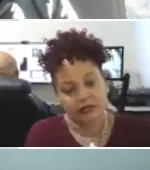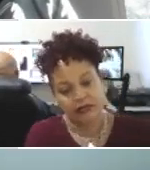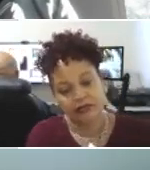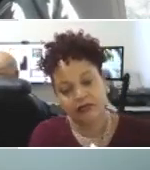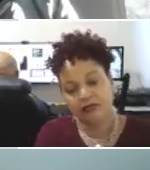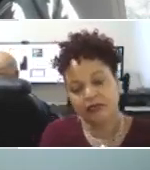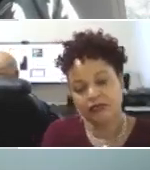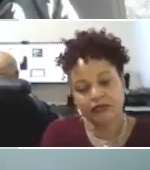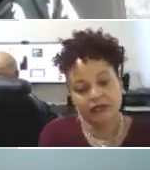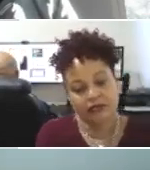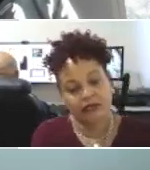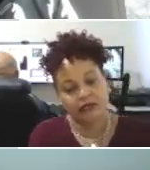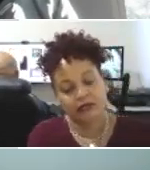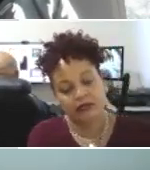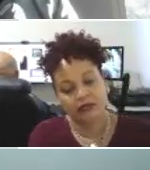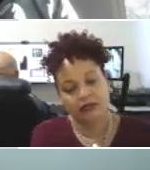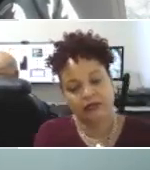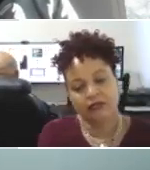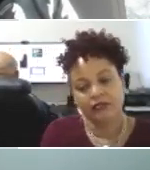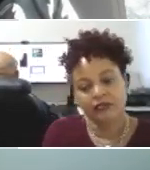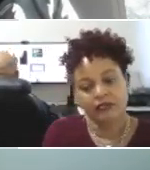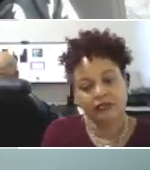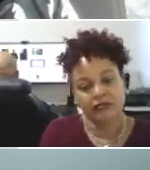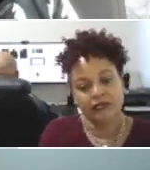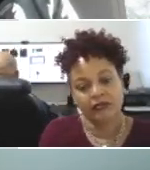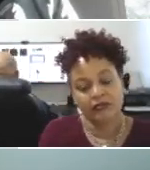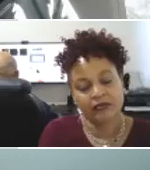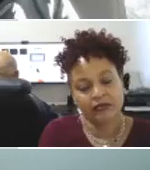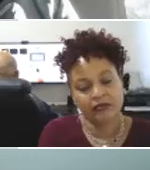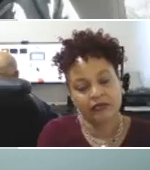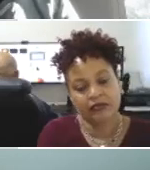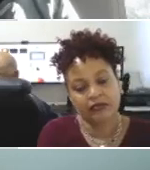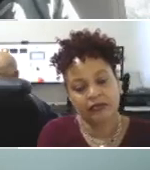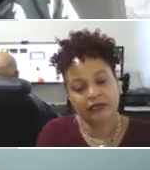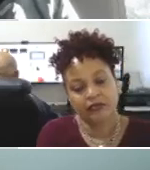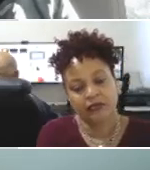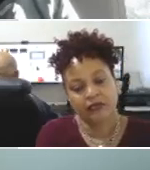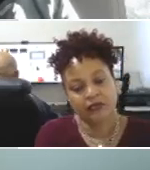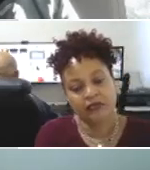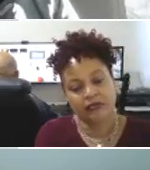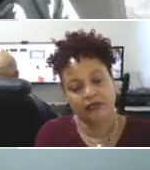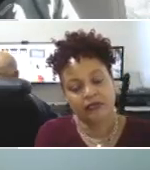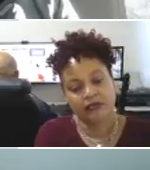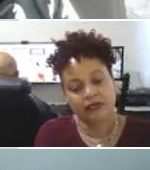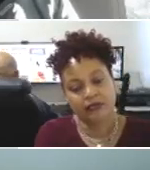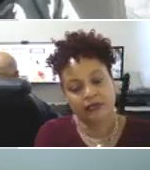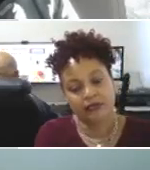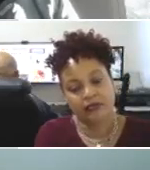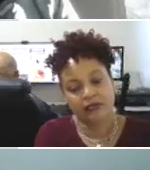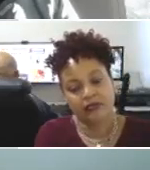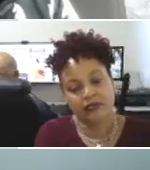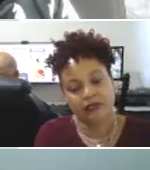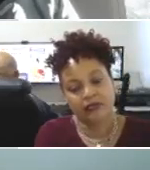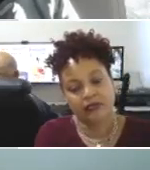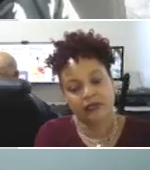of those senses at one time. He can, at this point, he can look at the guitar, he